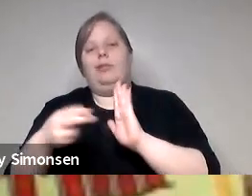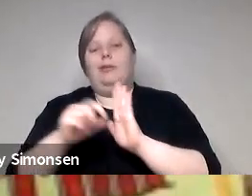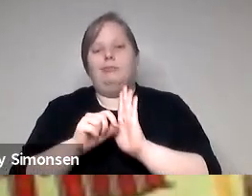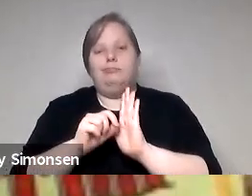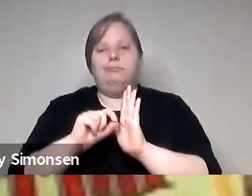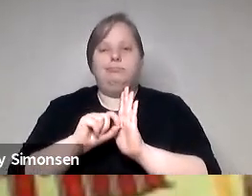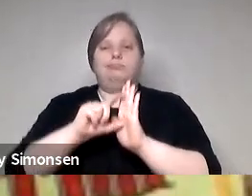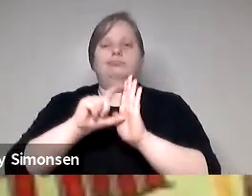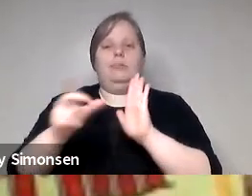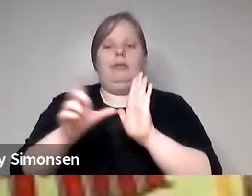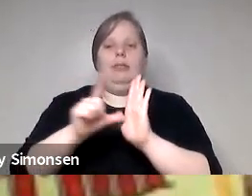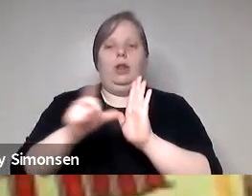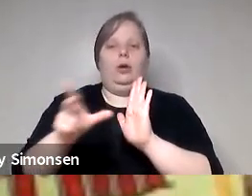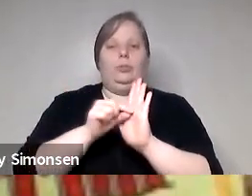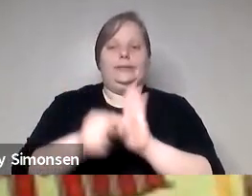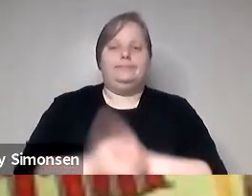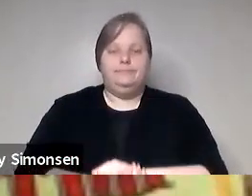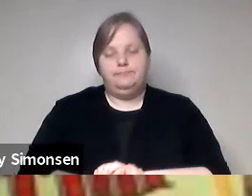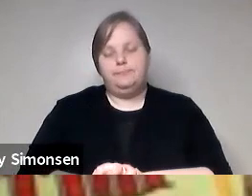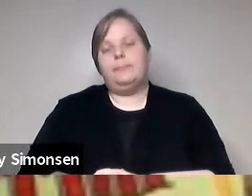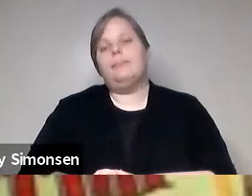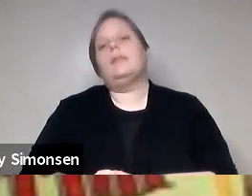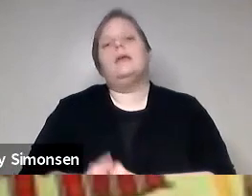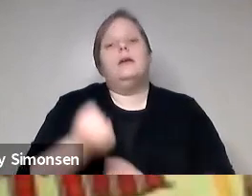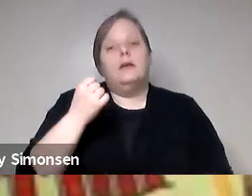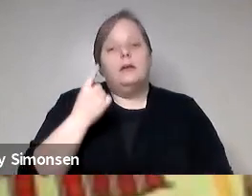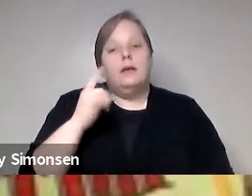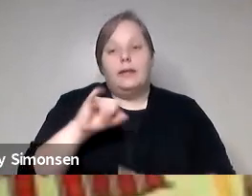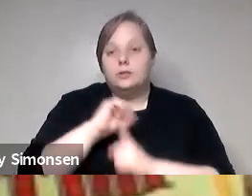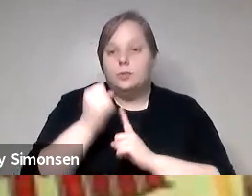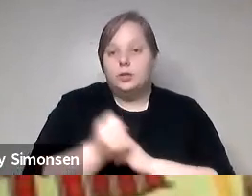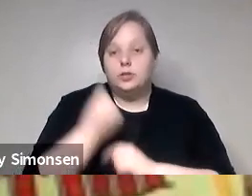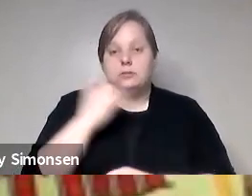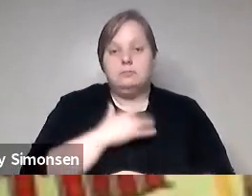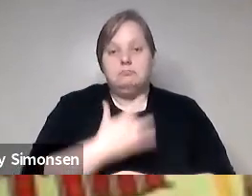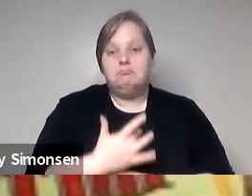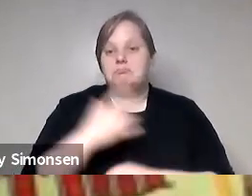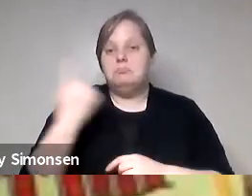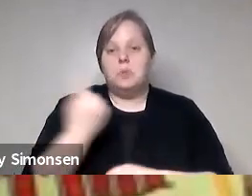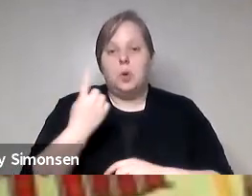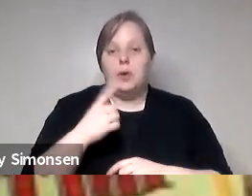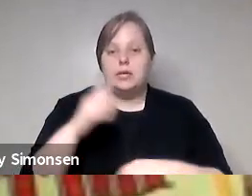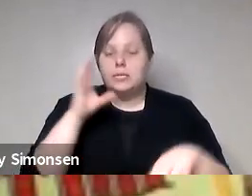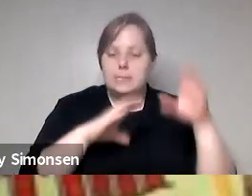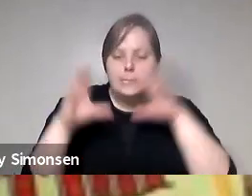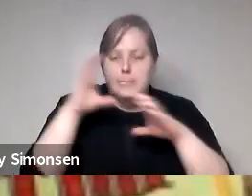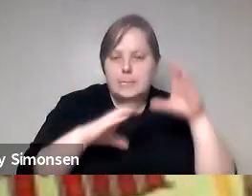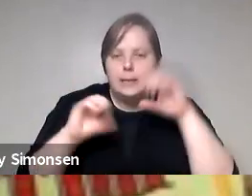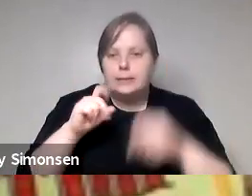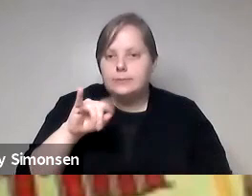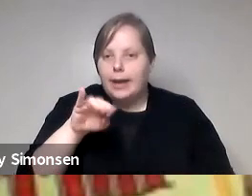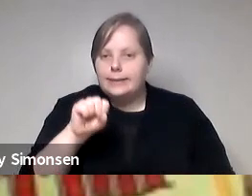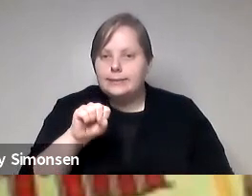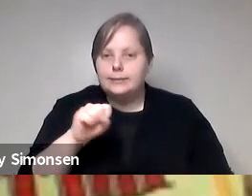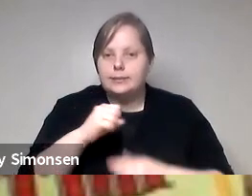print label. Now, for that situation, we don't always go through our spices as